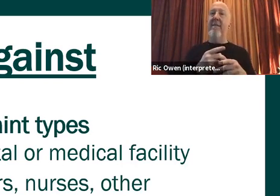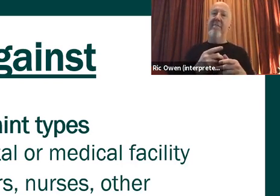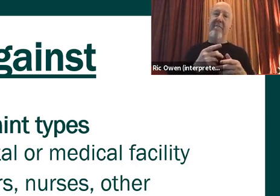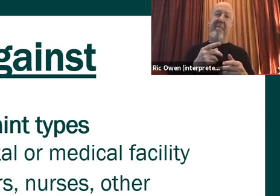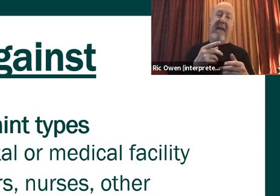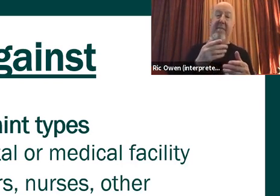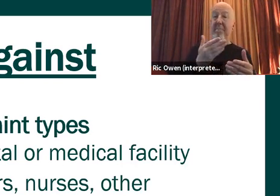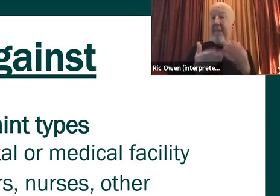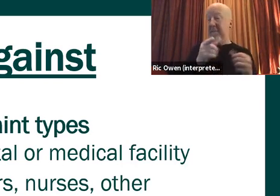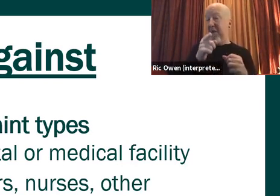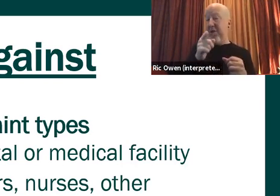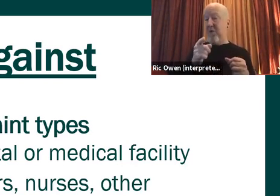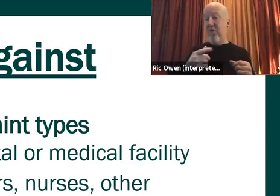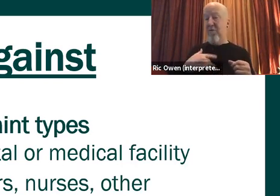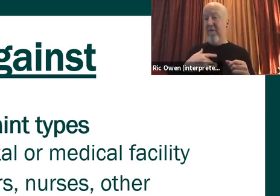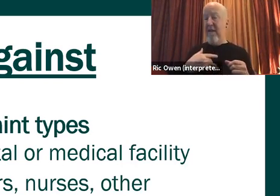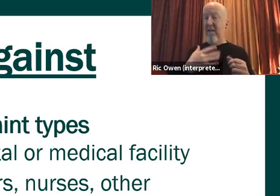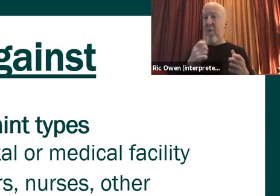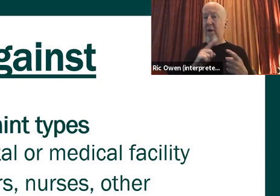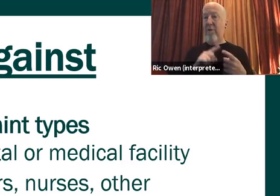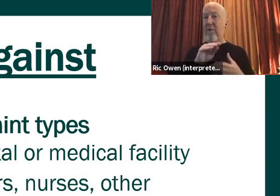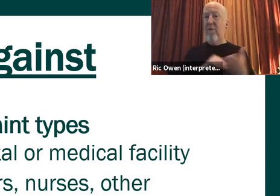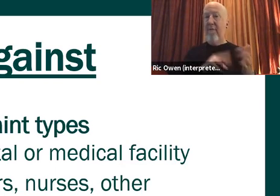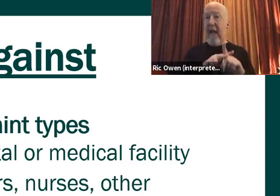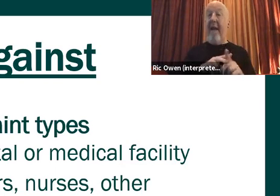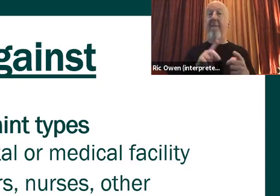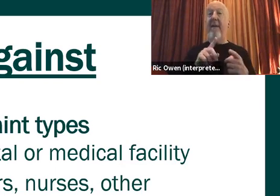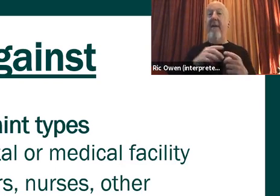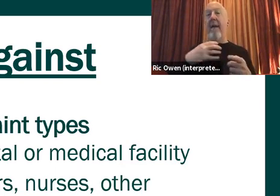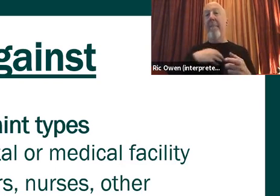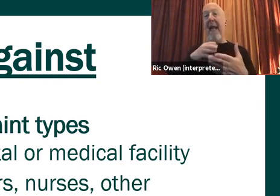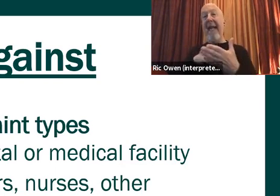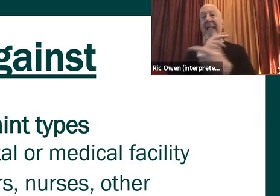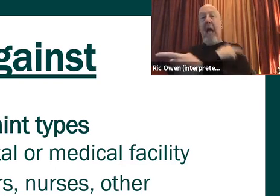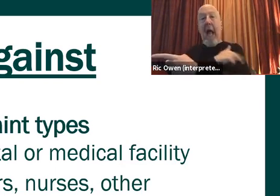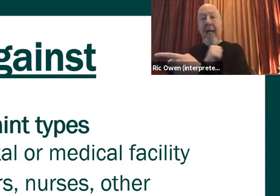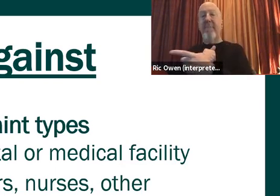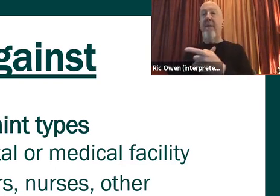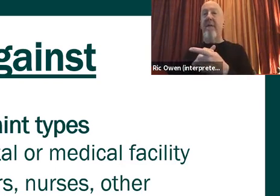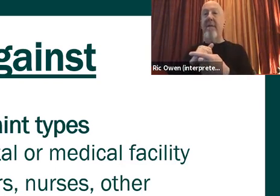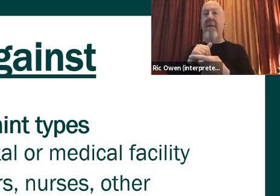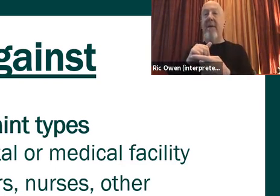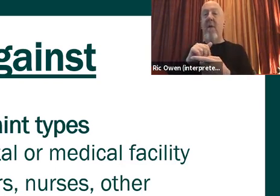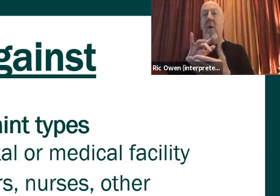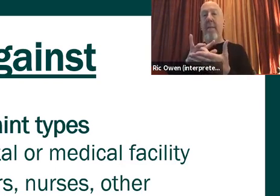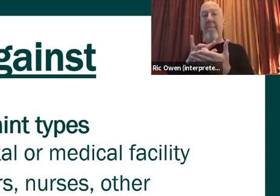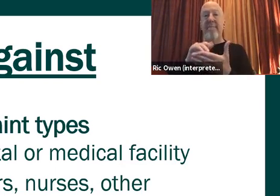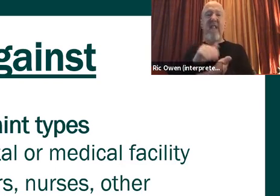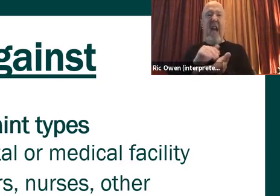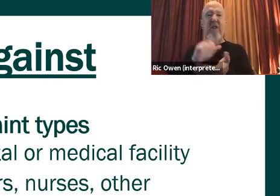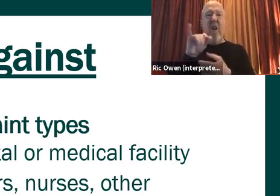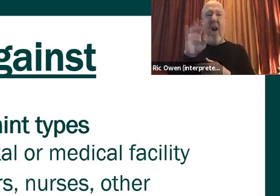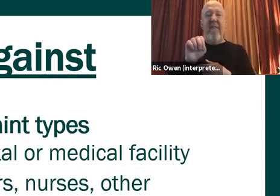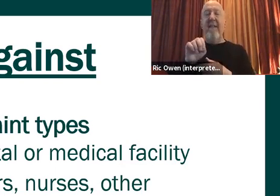seek to file. A hospital or medical facility, through which often medical